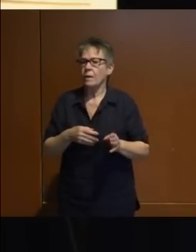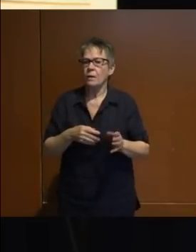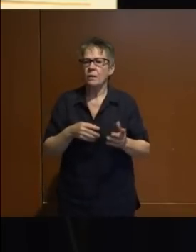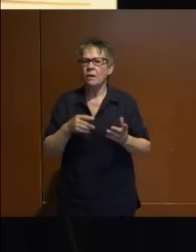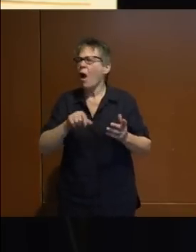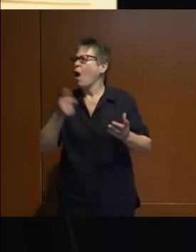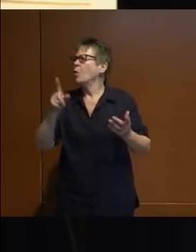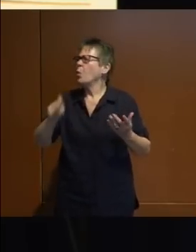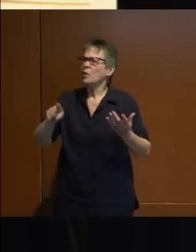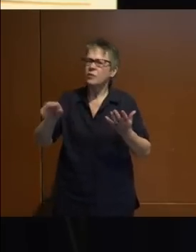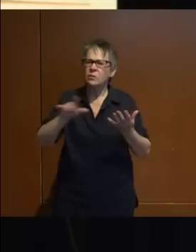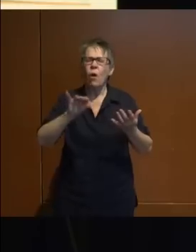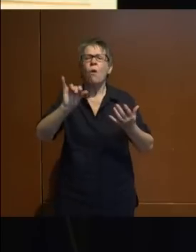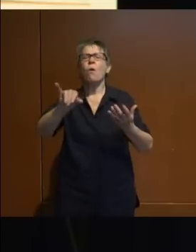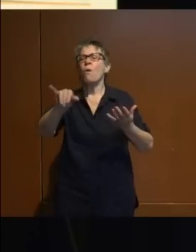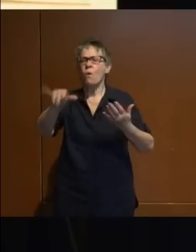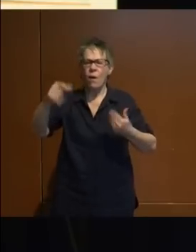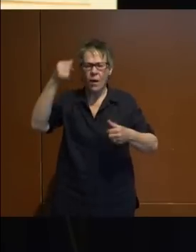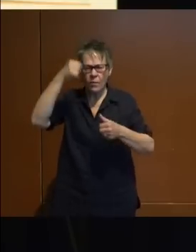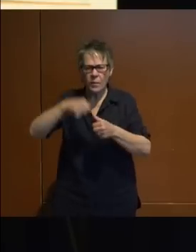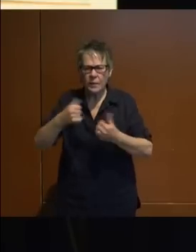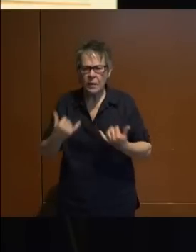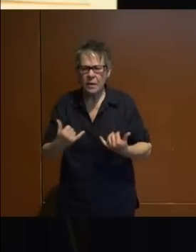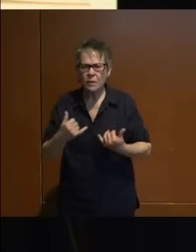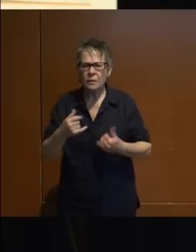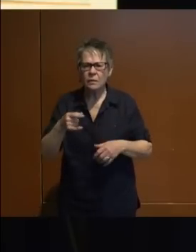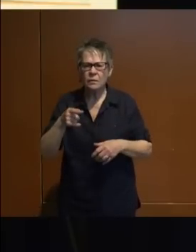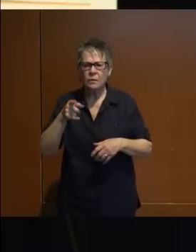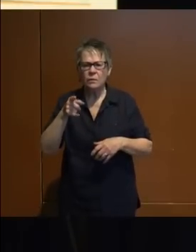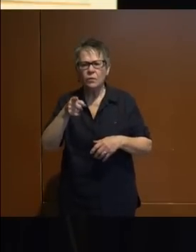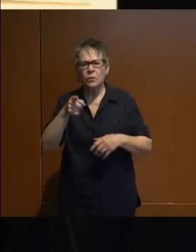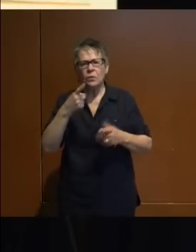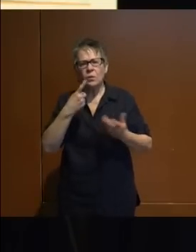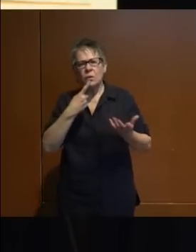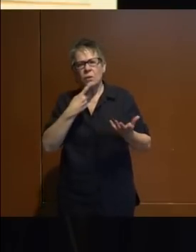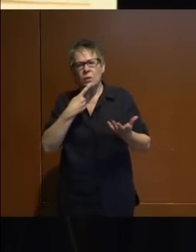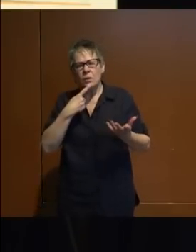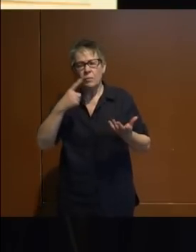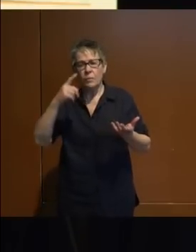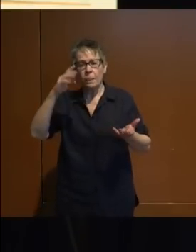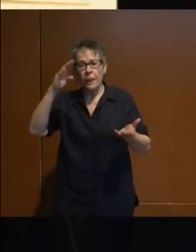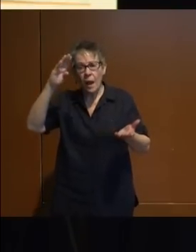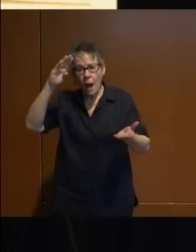I'm just curious. I know some hospitals, you put out the call to hospitals to report their capacity. Oh, they are,